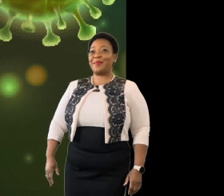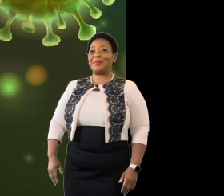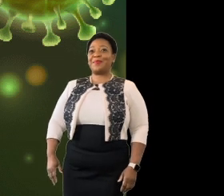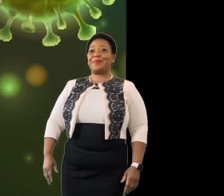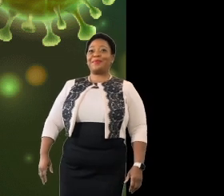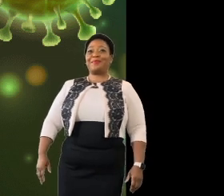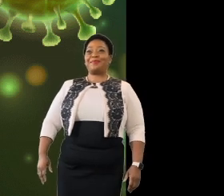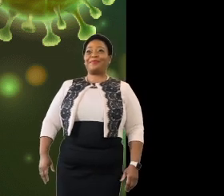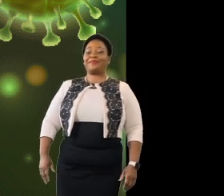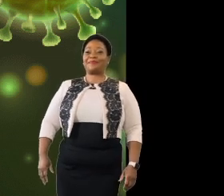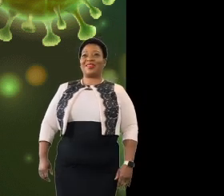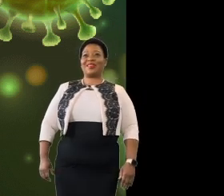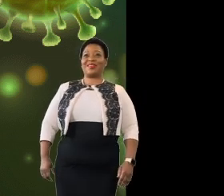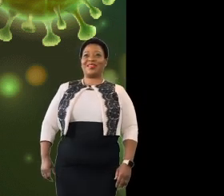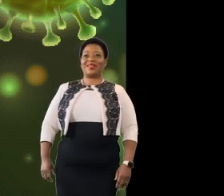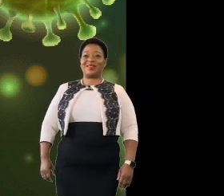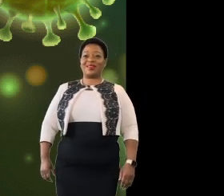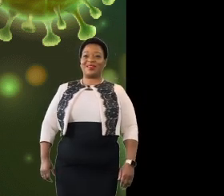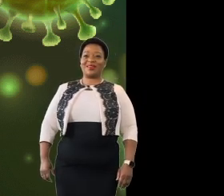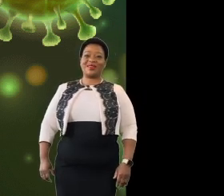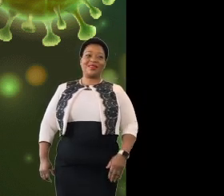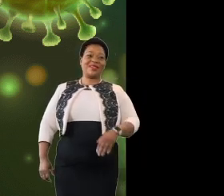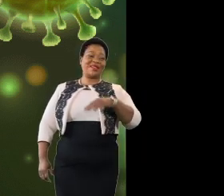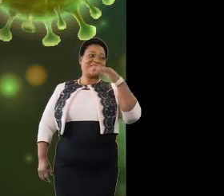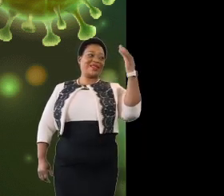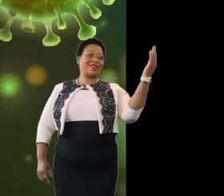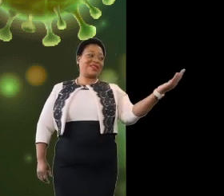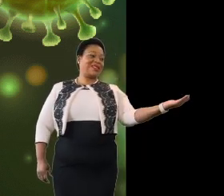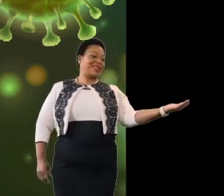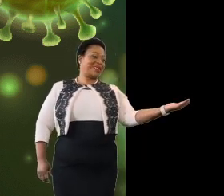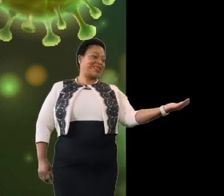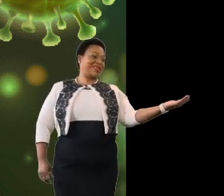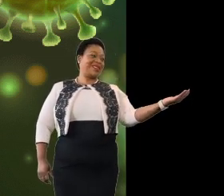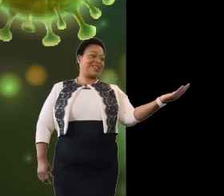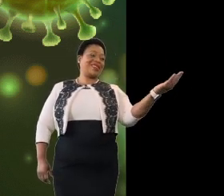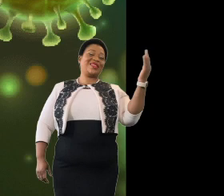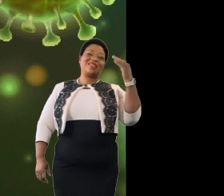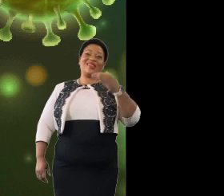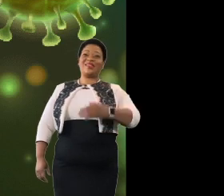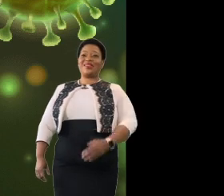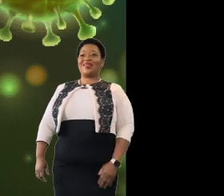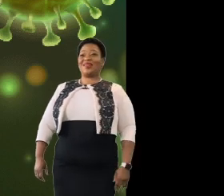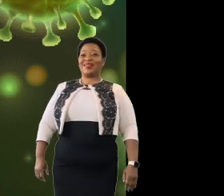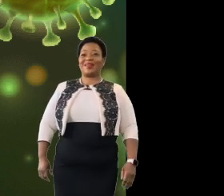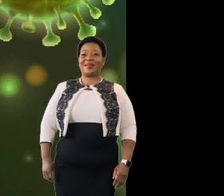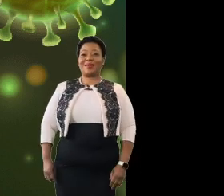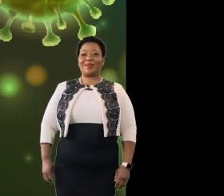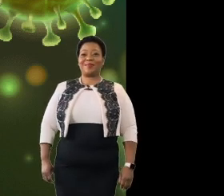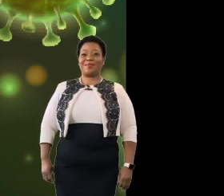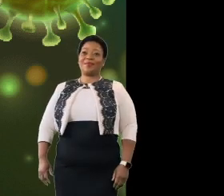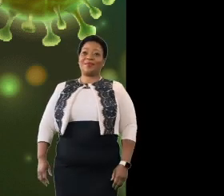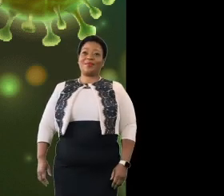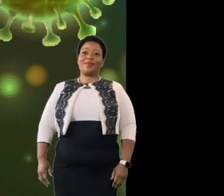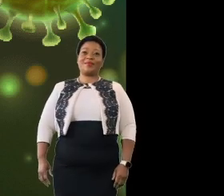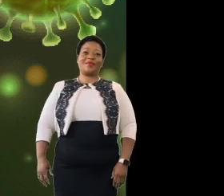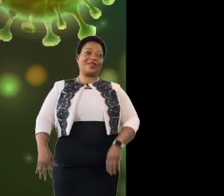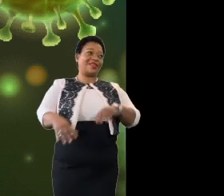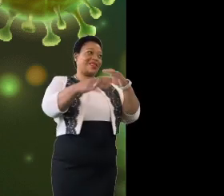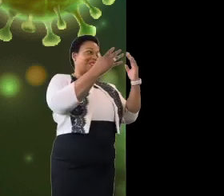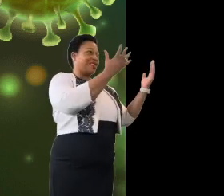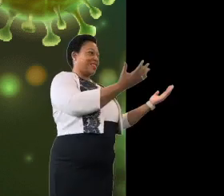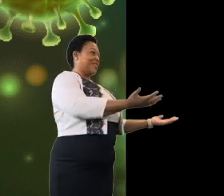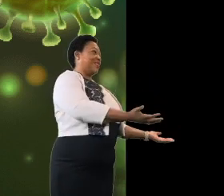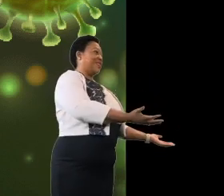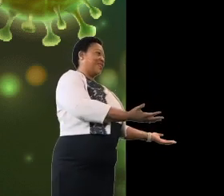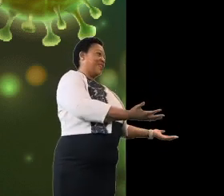If it can come up. Okay, yes. Okay, so as you can see, these are the webinars that will be taking place.